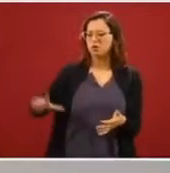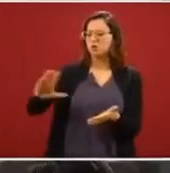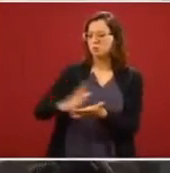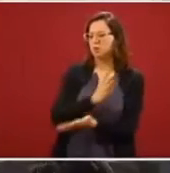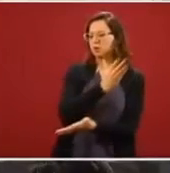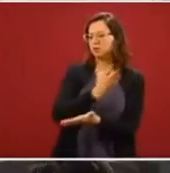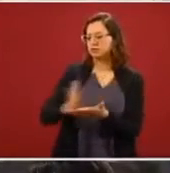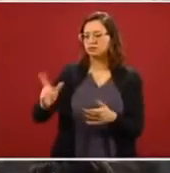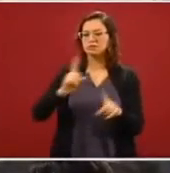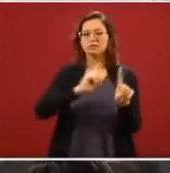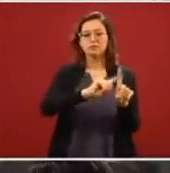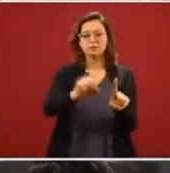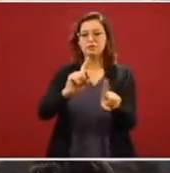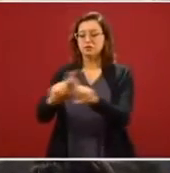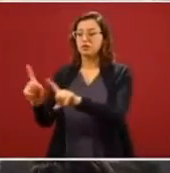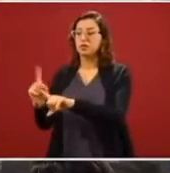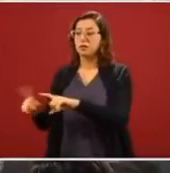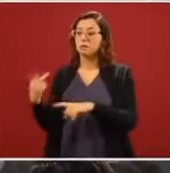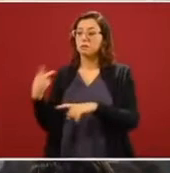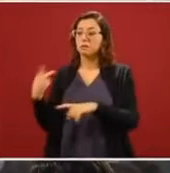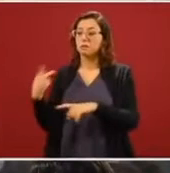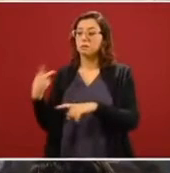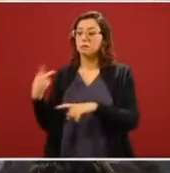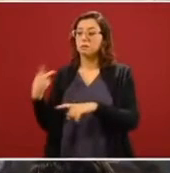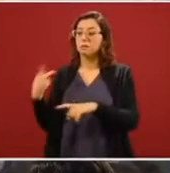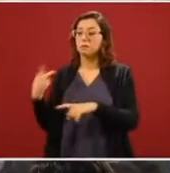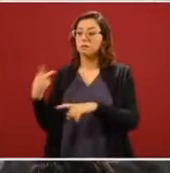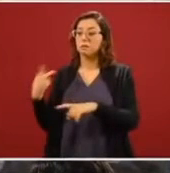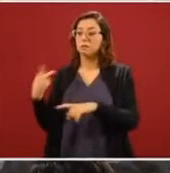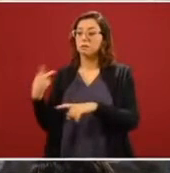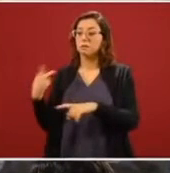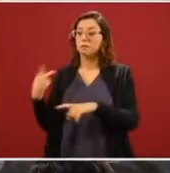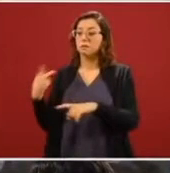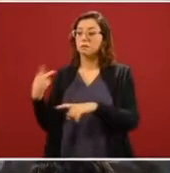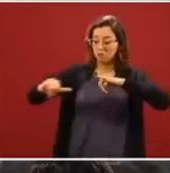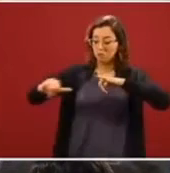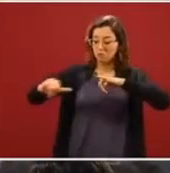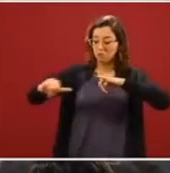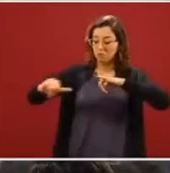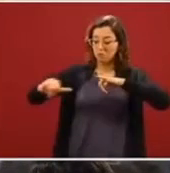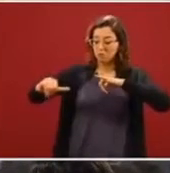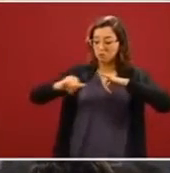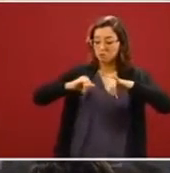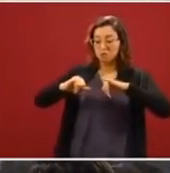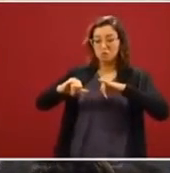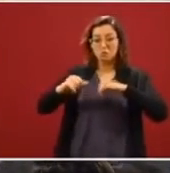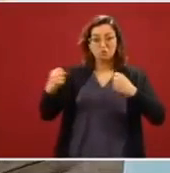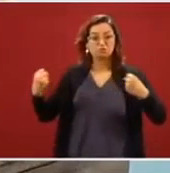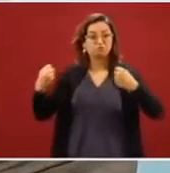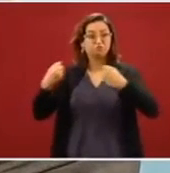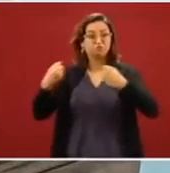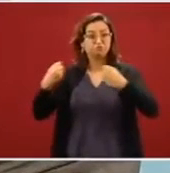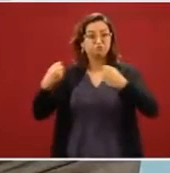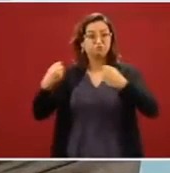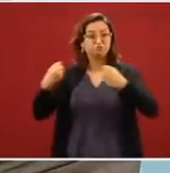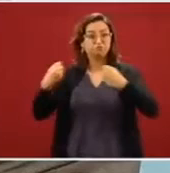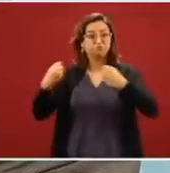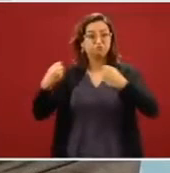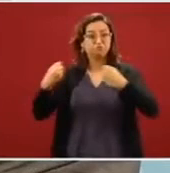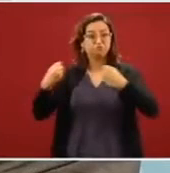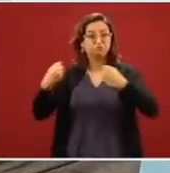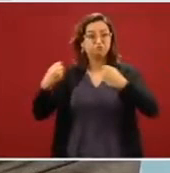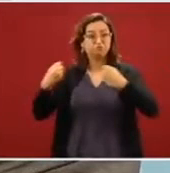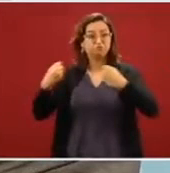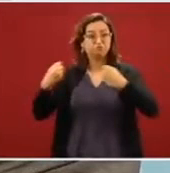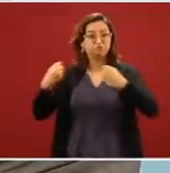states, en términos geográficos, in geographical terms, funciona como un solo país. they function